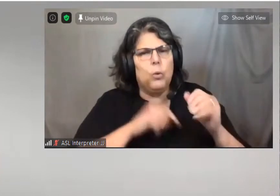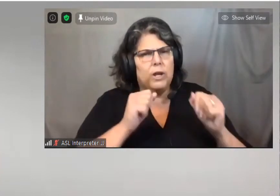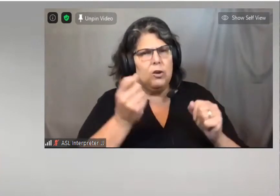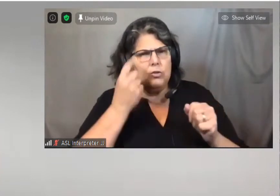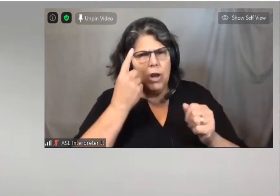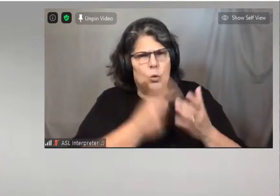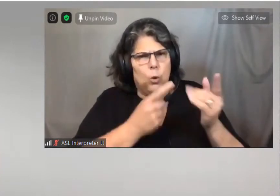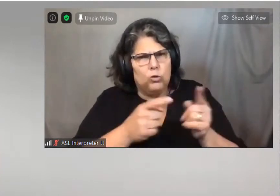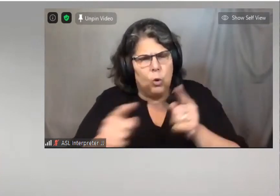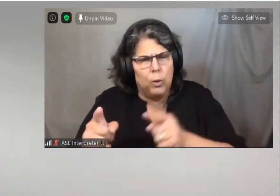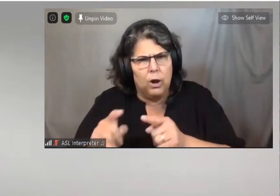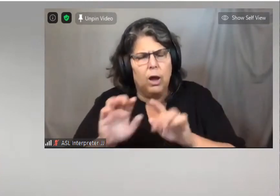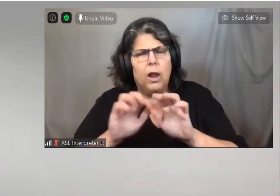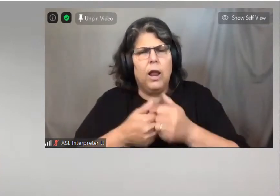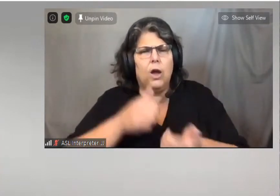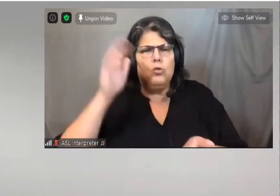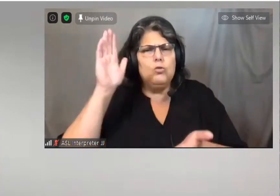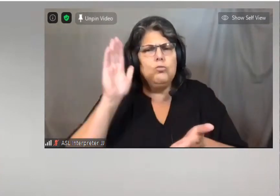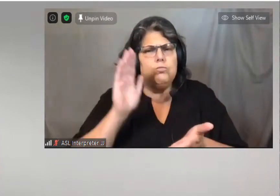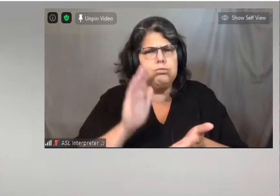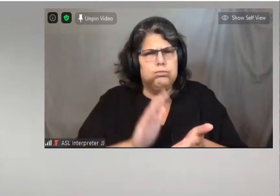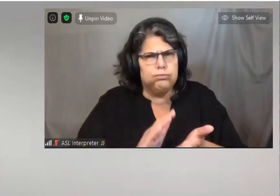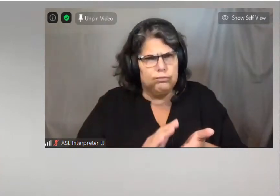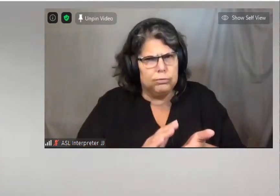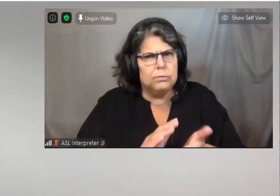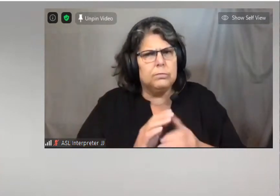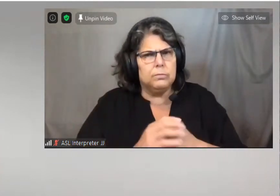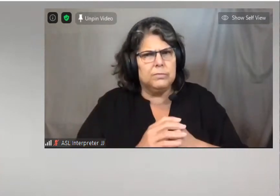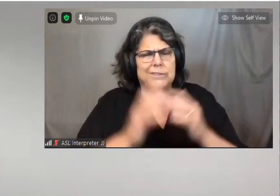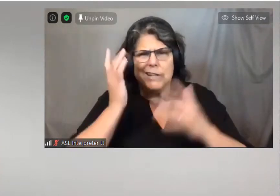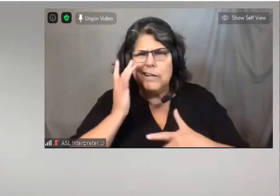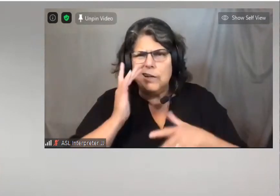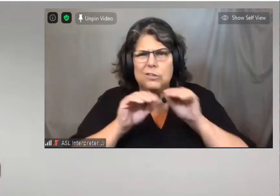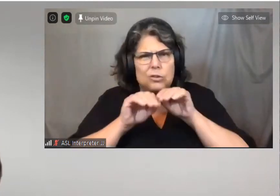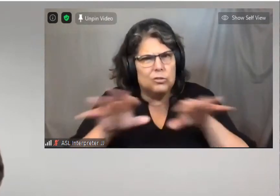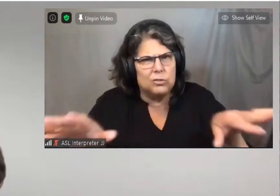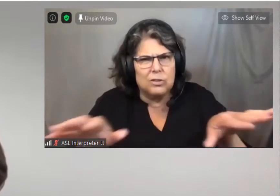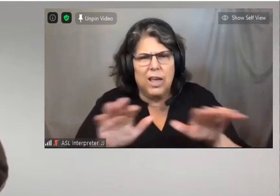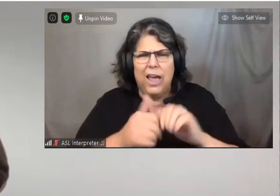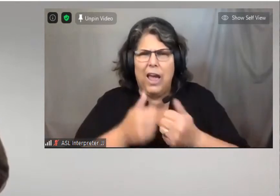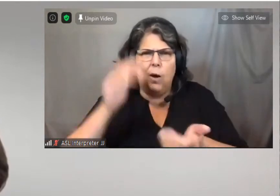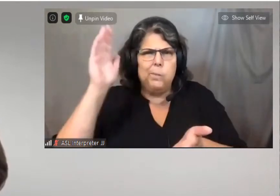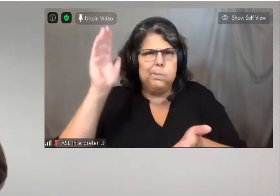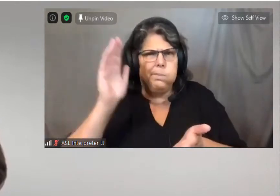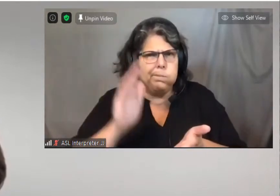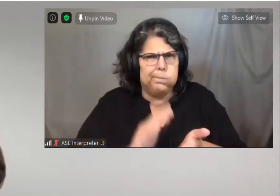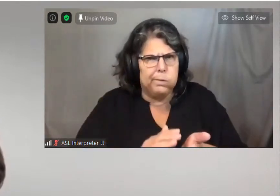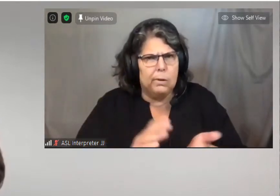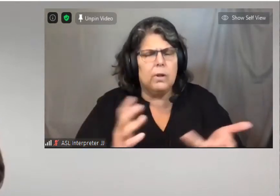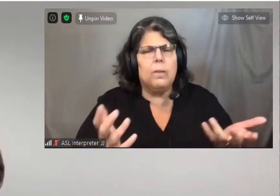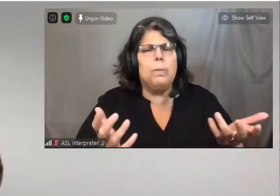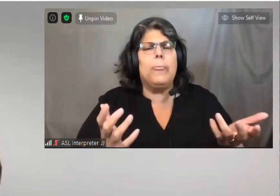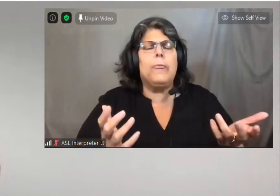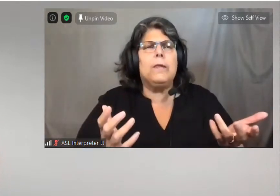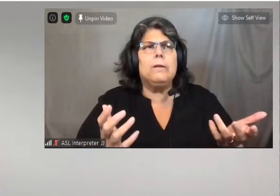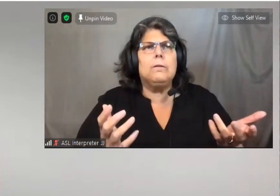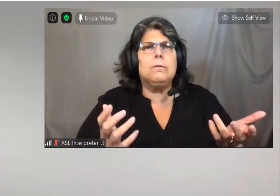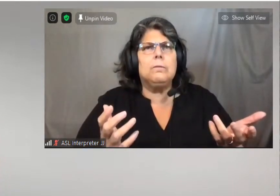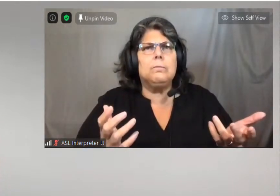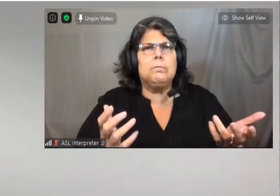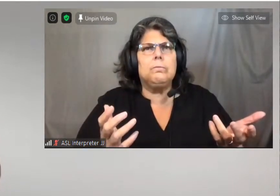how to decrease the illness in our community. So